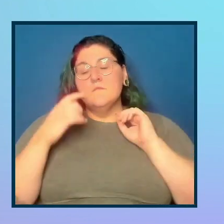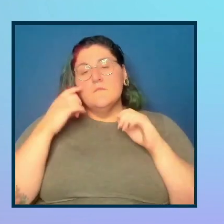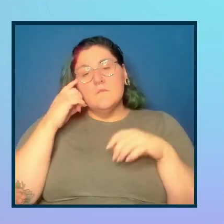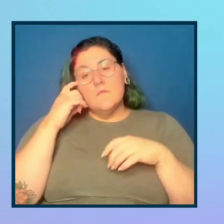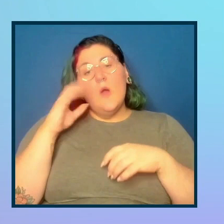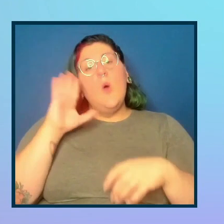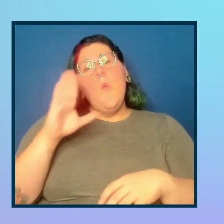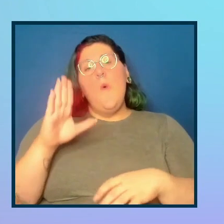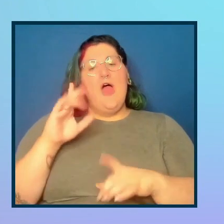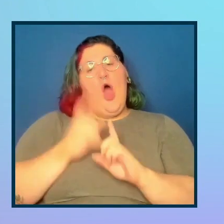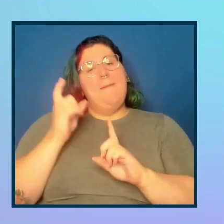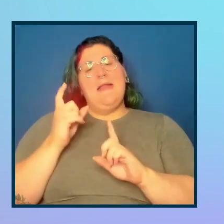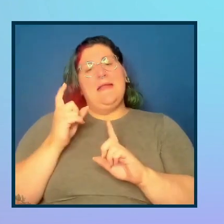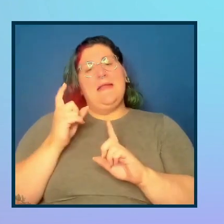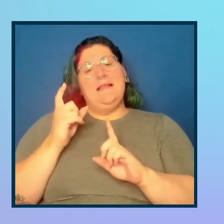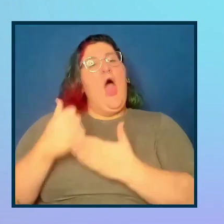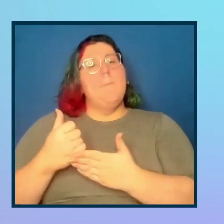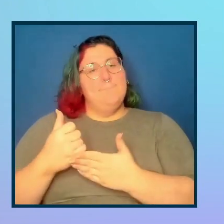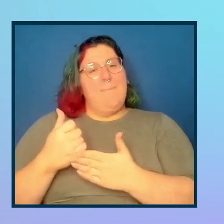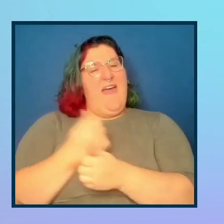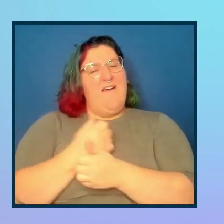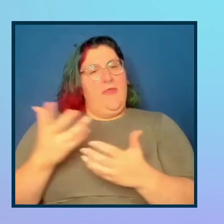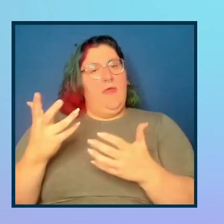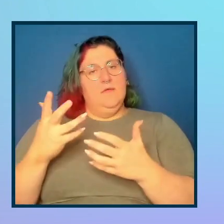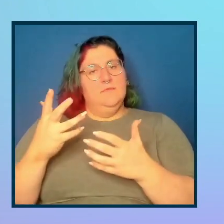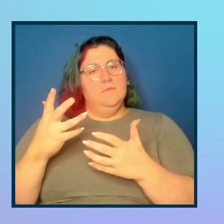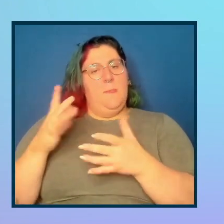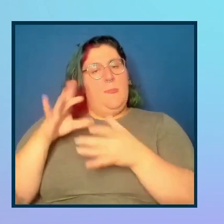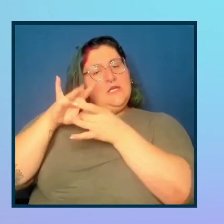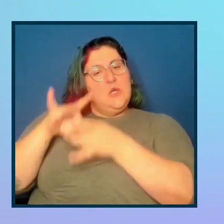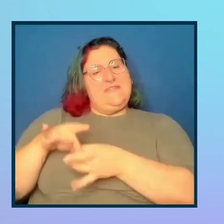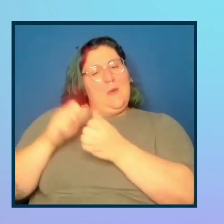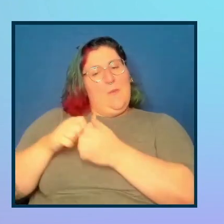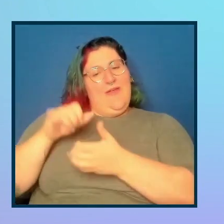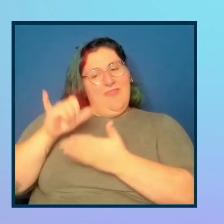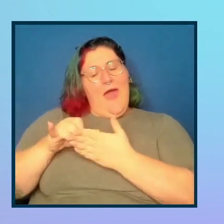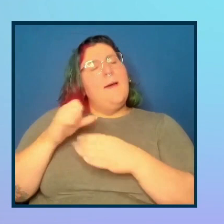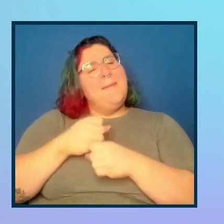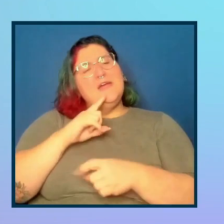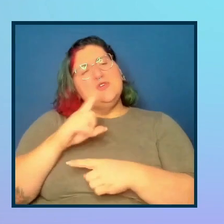3D object. Just making sure that we have all these options as we're developing.